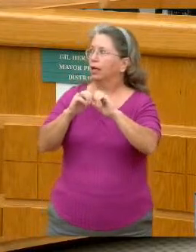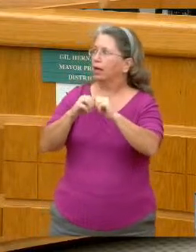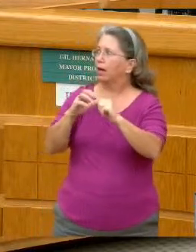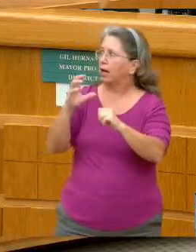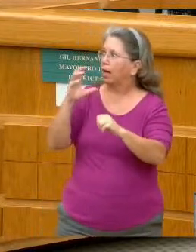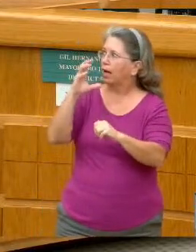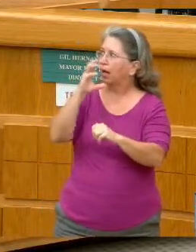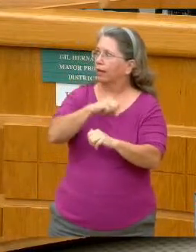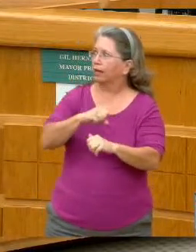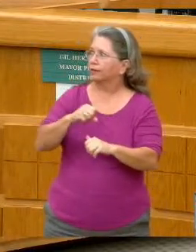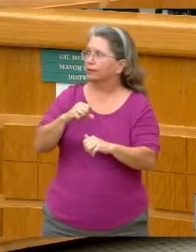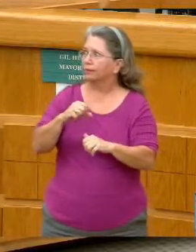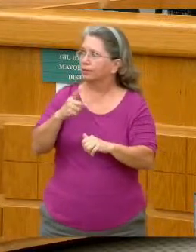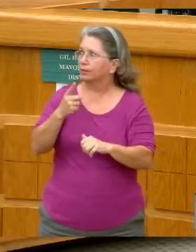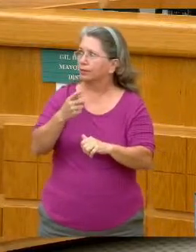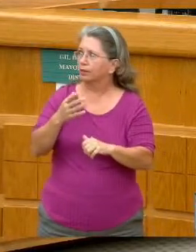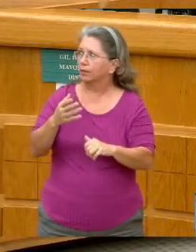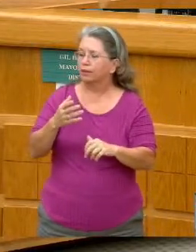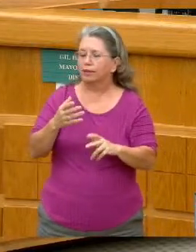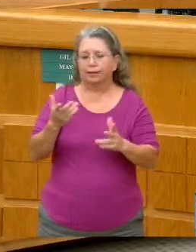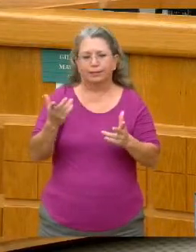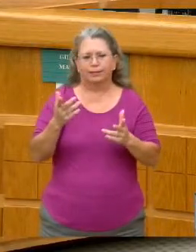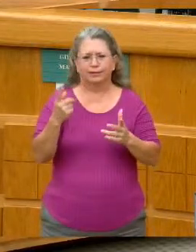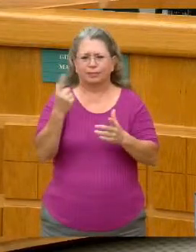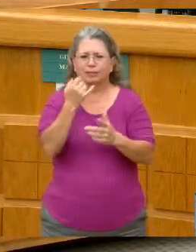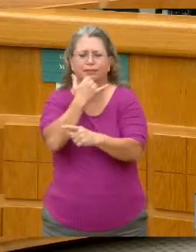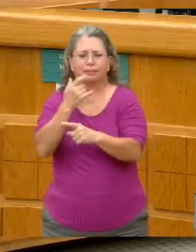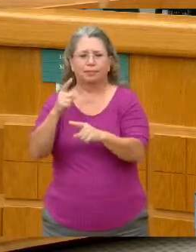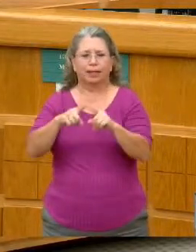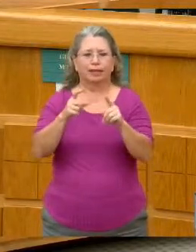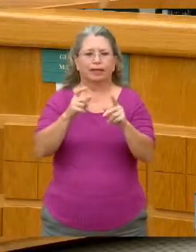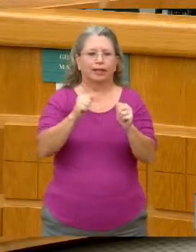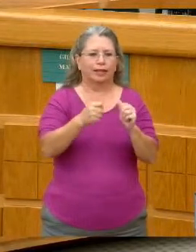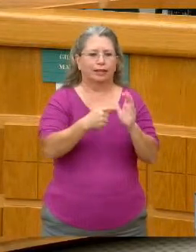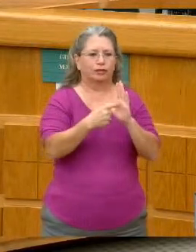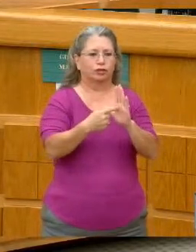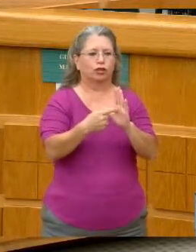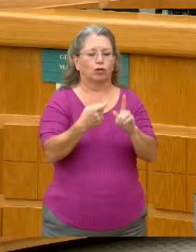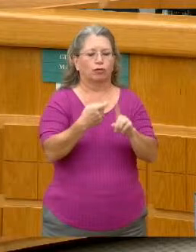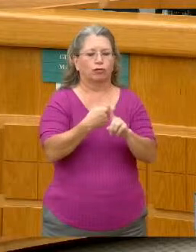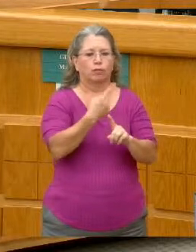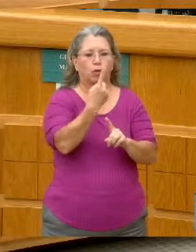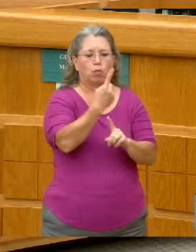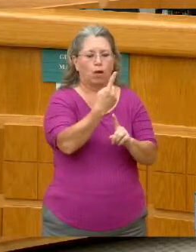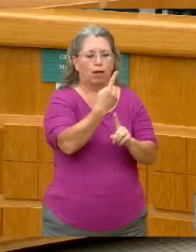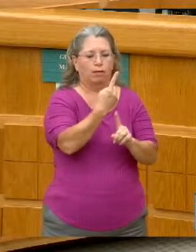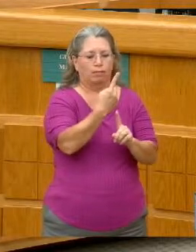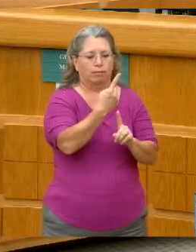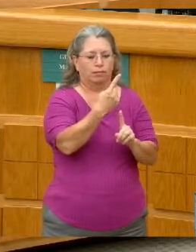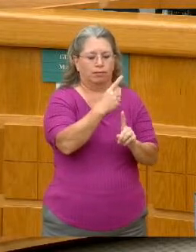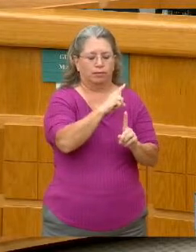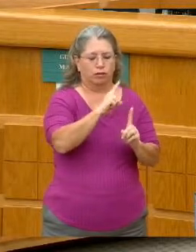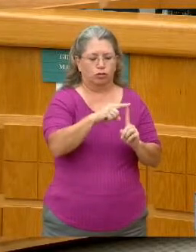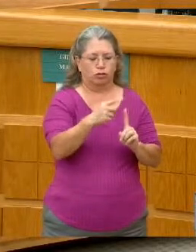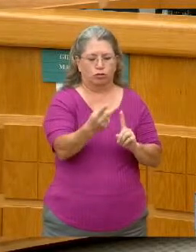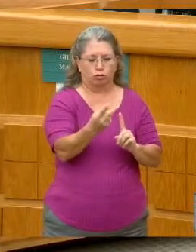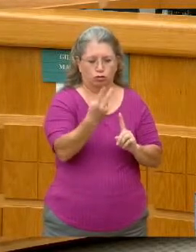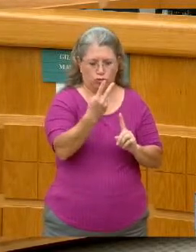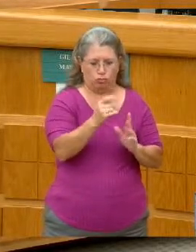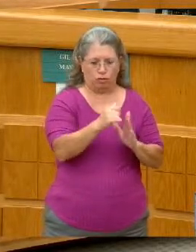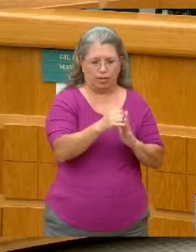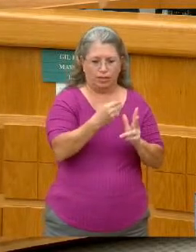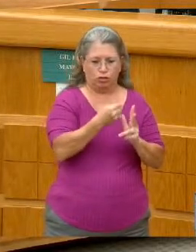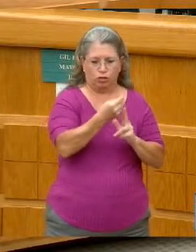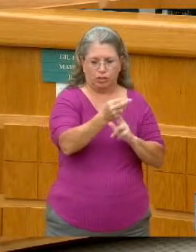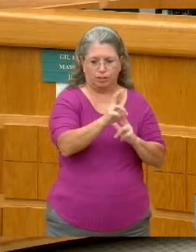animation's broken, but essentially you go from 1 to 2 to a lot of people. That's a transmission rate of 2. Here we estimate that